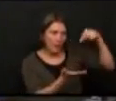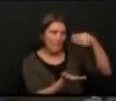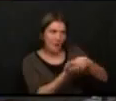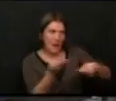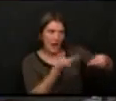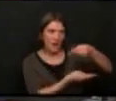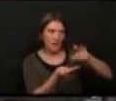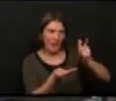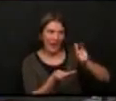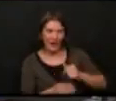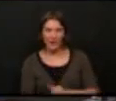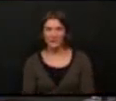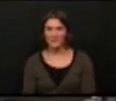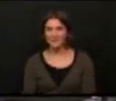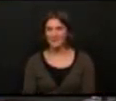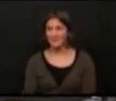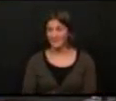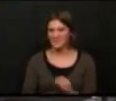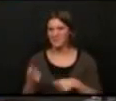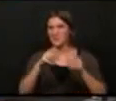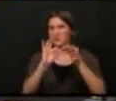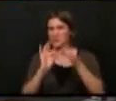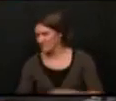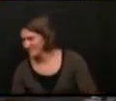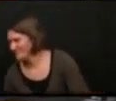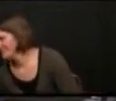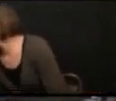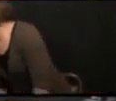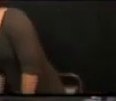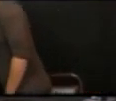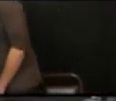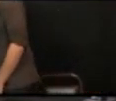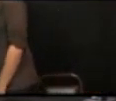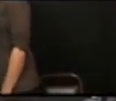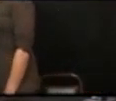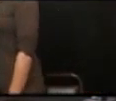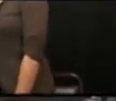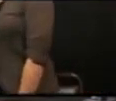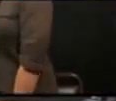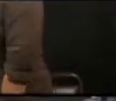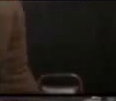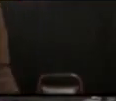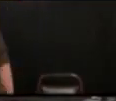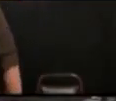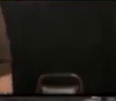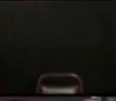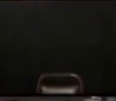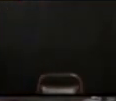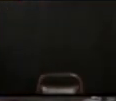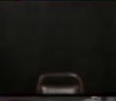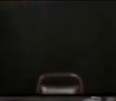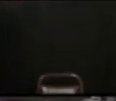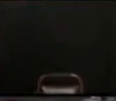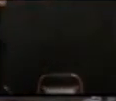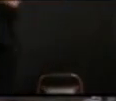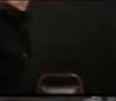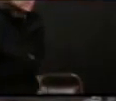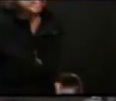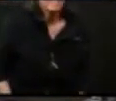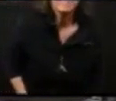And then the next department we get to hear about is Public Works. Hi, Hannah. Hi. I had a problem with this one. I read.